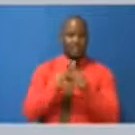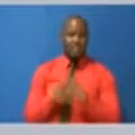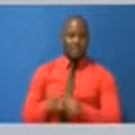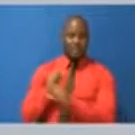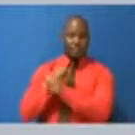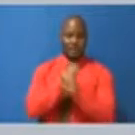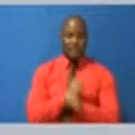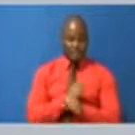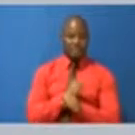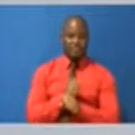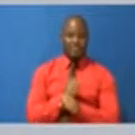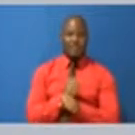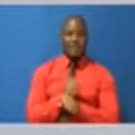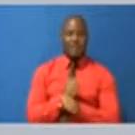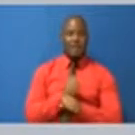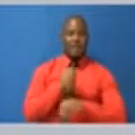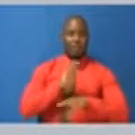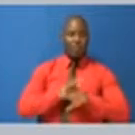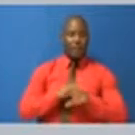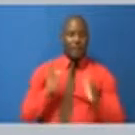protect their dignity